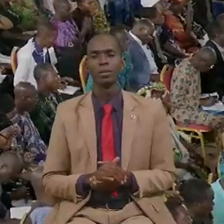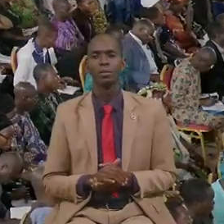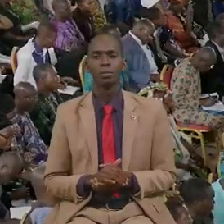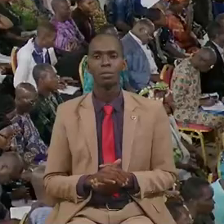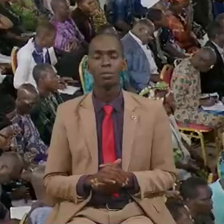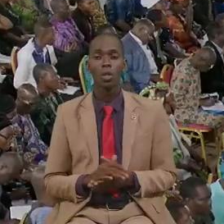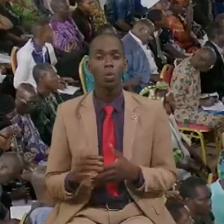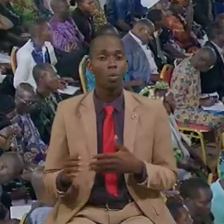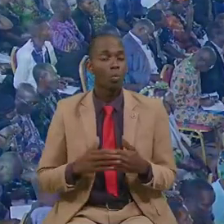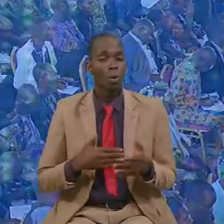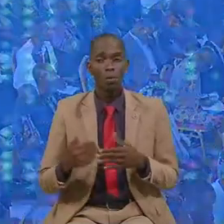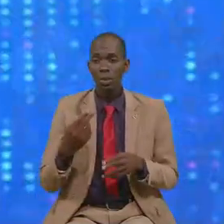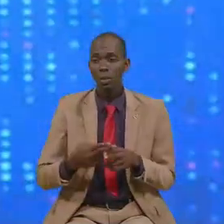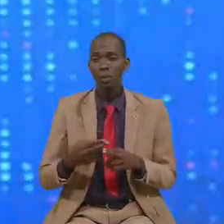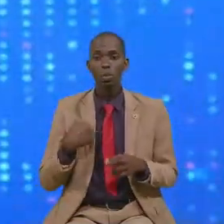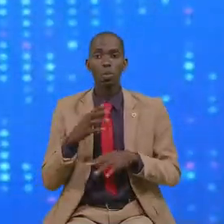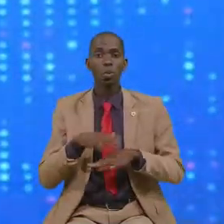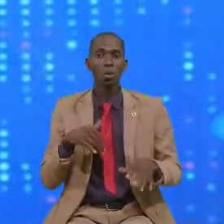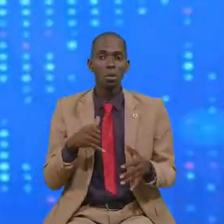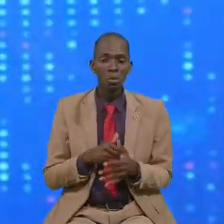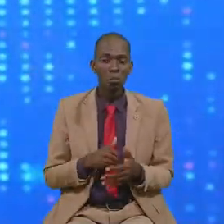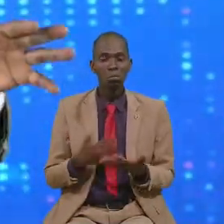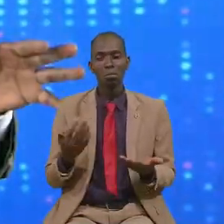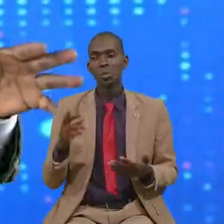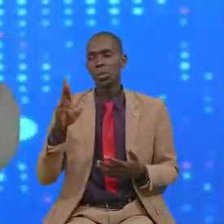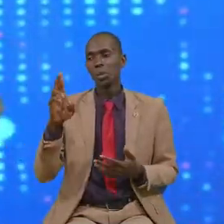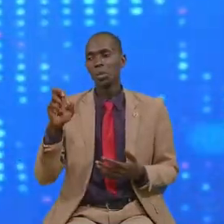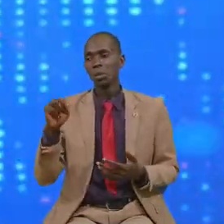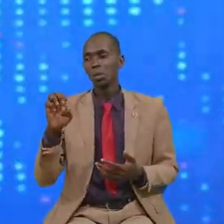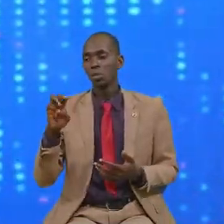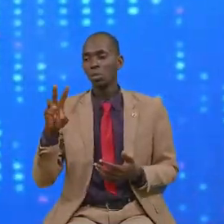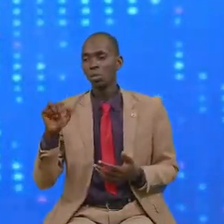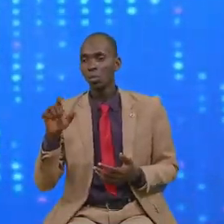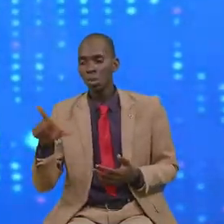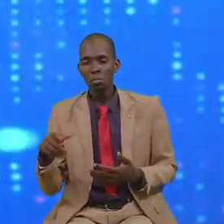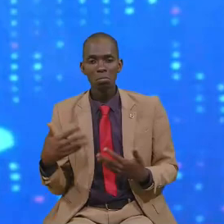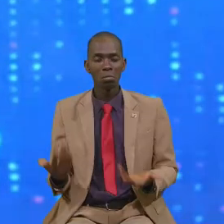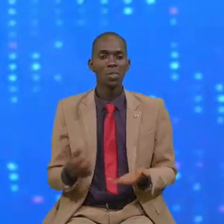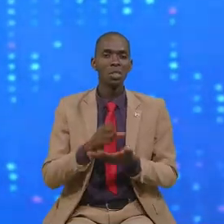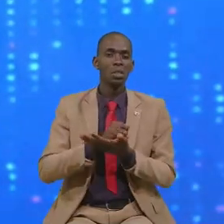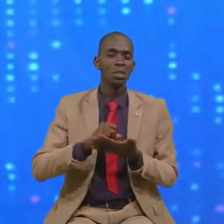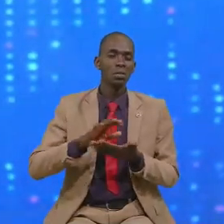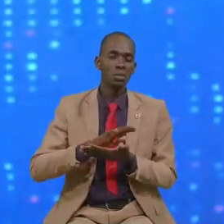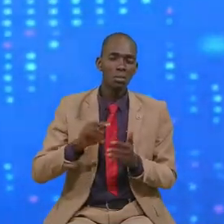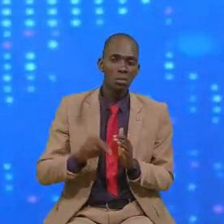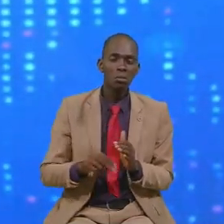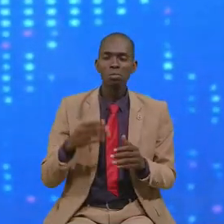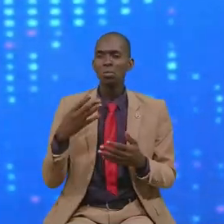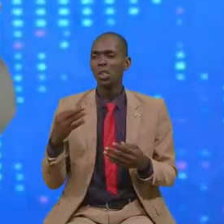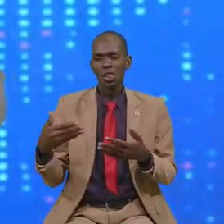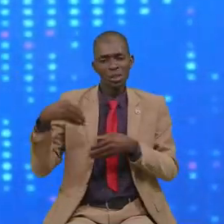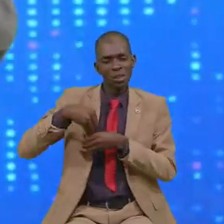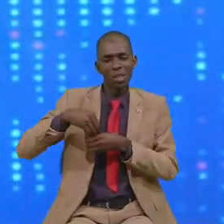Whatever name we call it renewal, we call it sanctification, we call it inner transformation. Don't worry